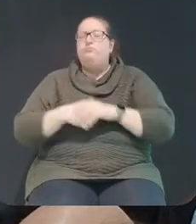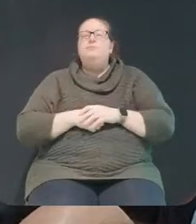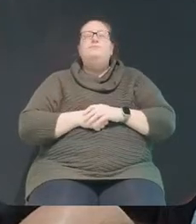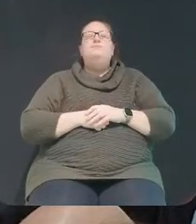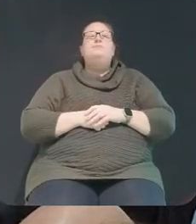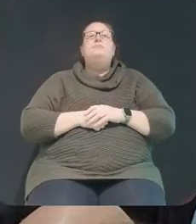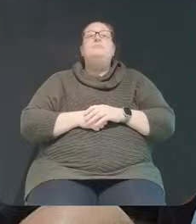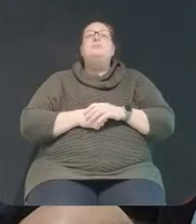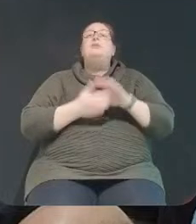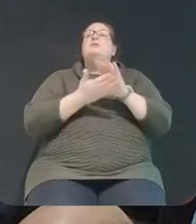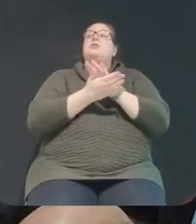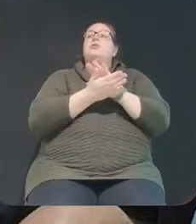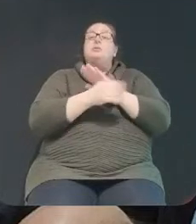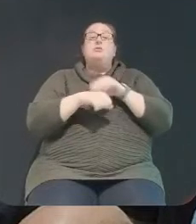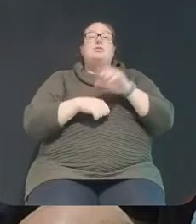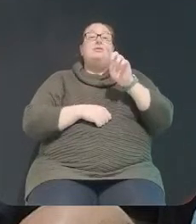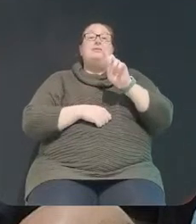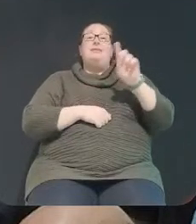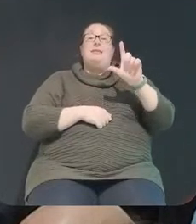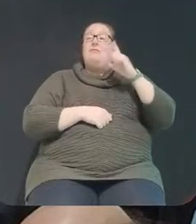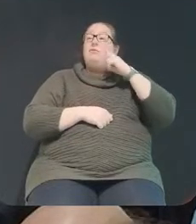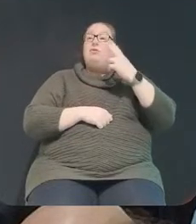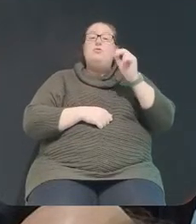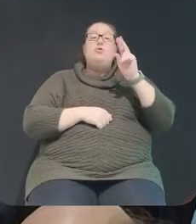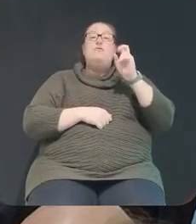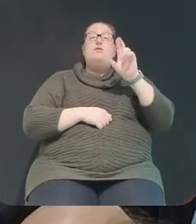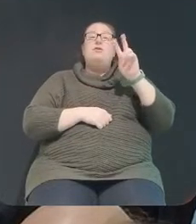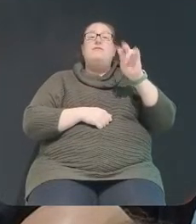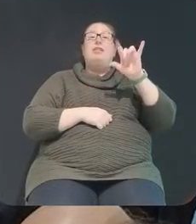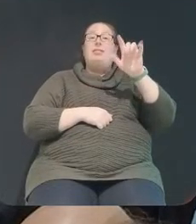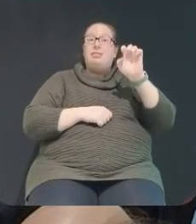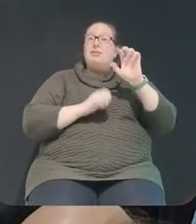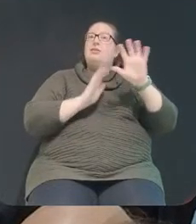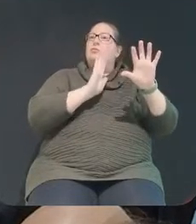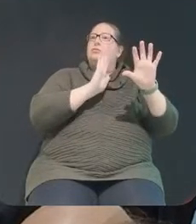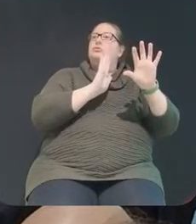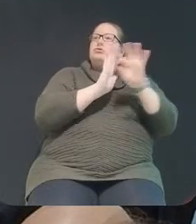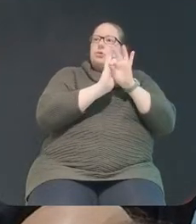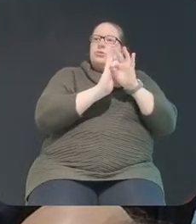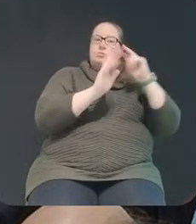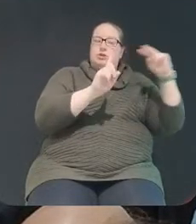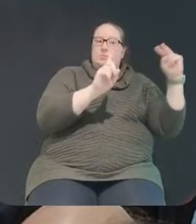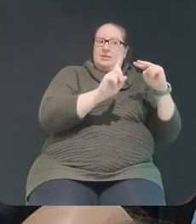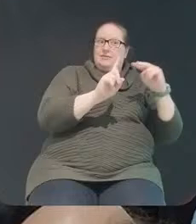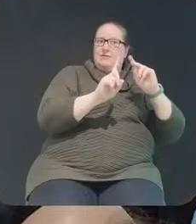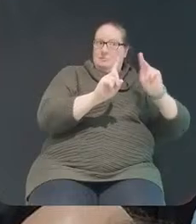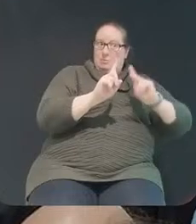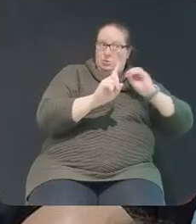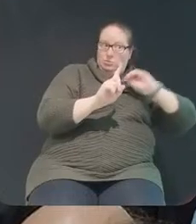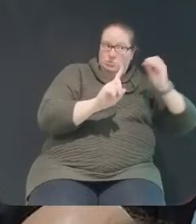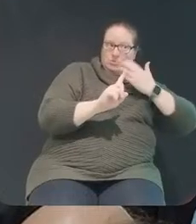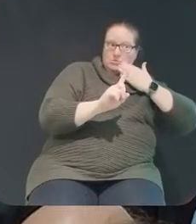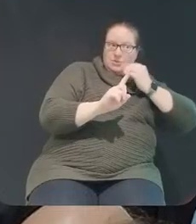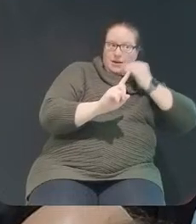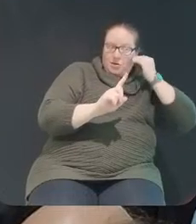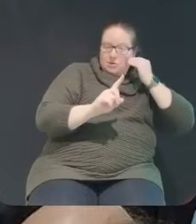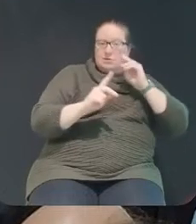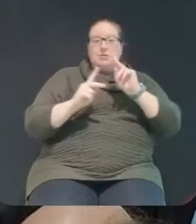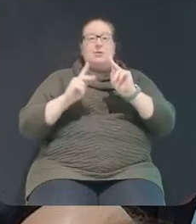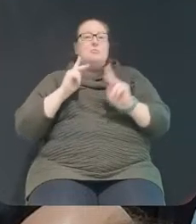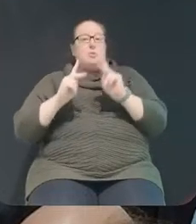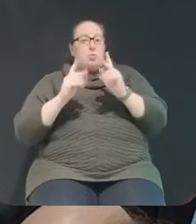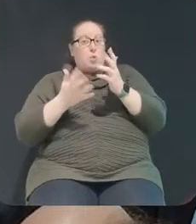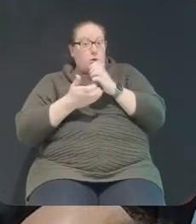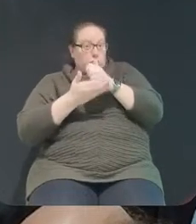Documents on the DDL for Hoovervilles were chosen to represent the perspectives of the unhoused and those who wanted to help them, as well as those who found